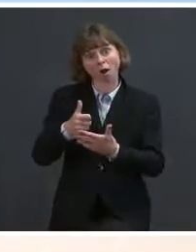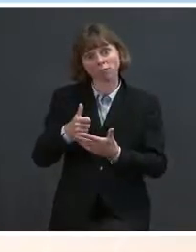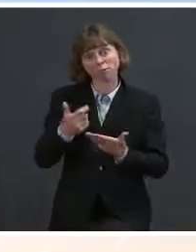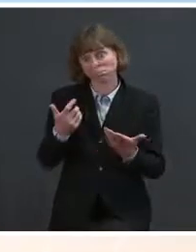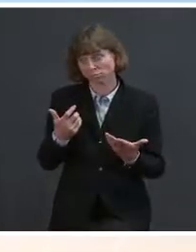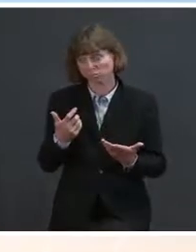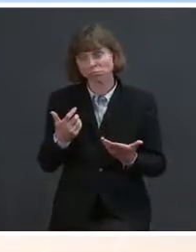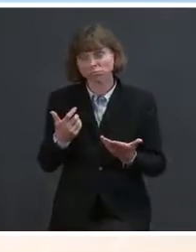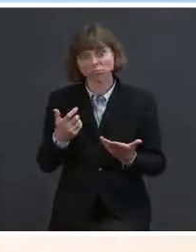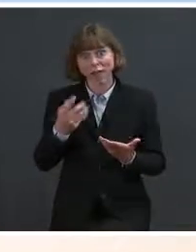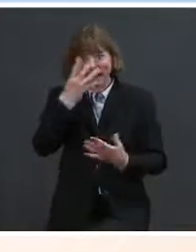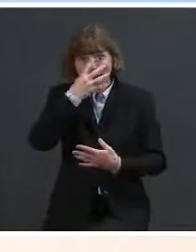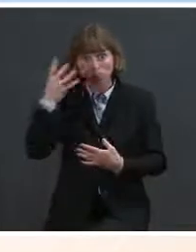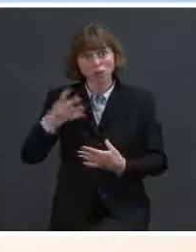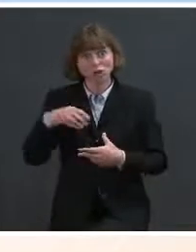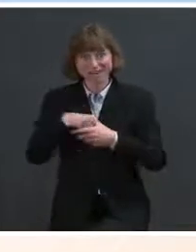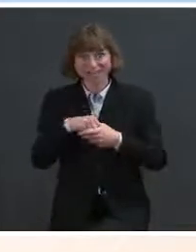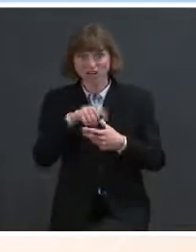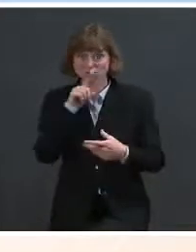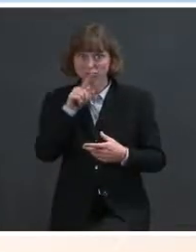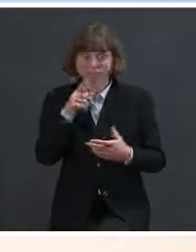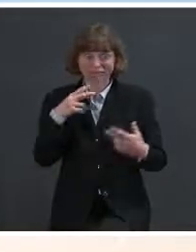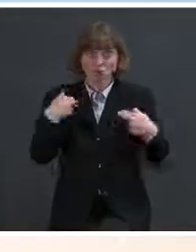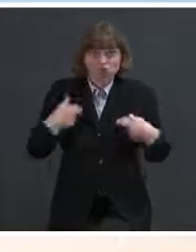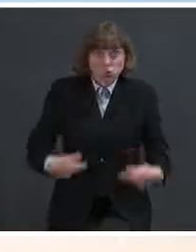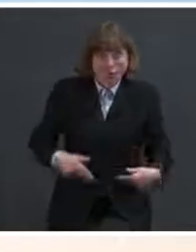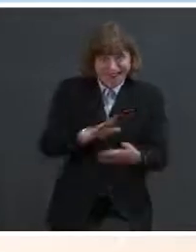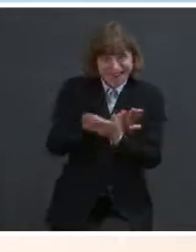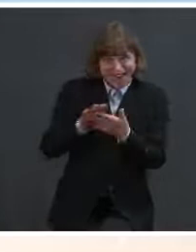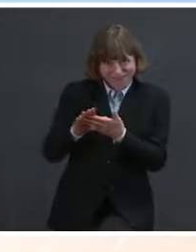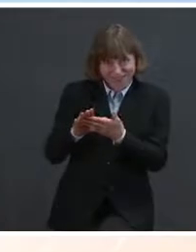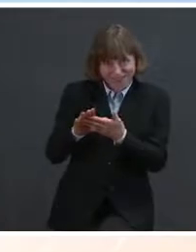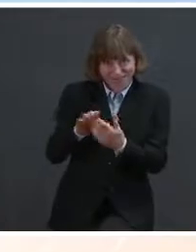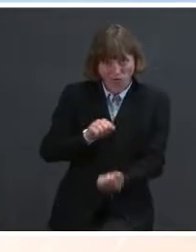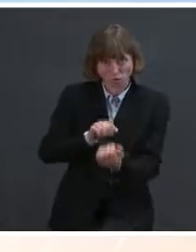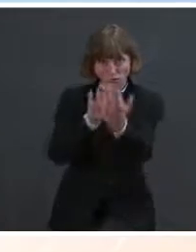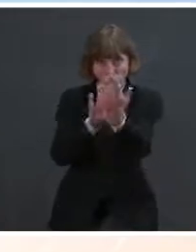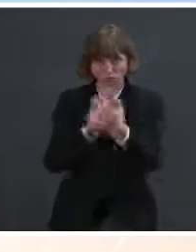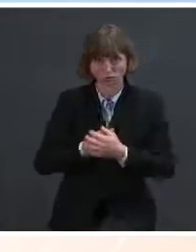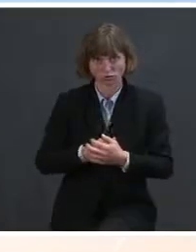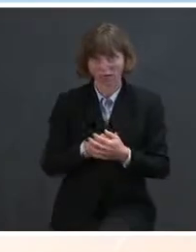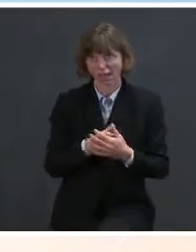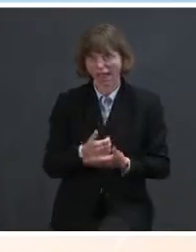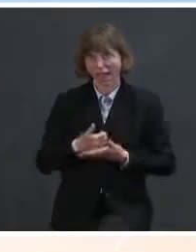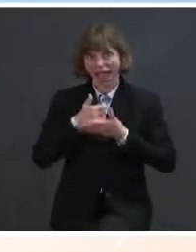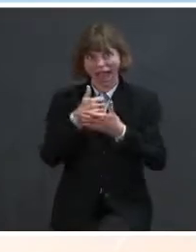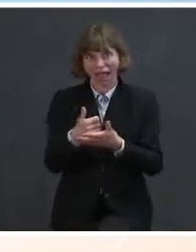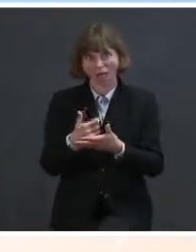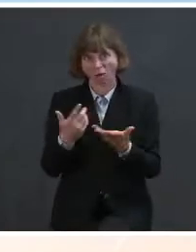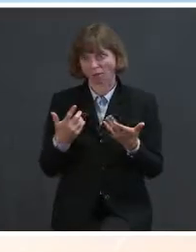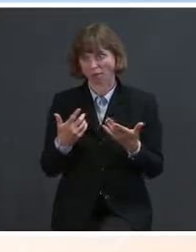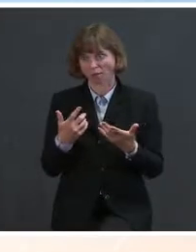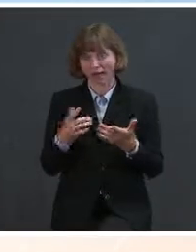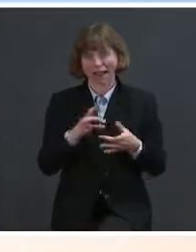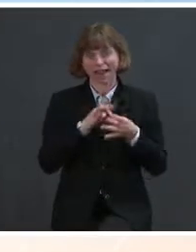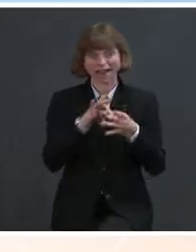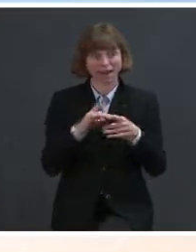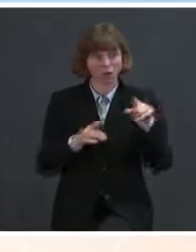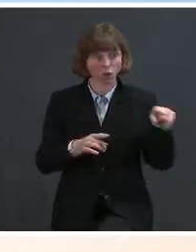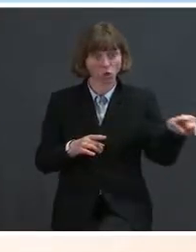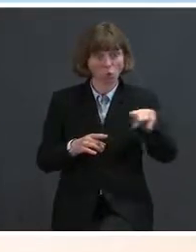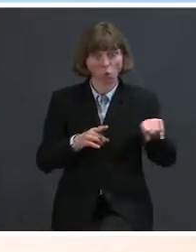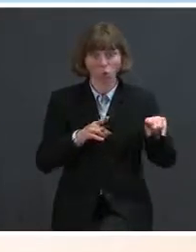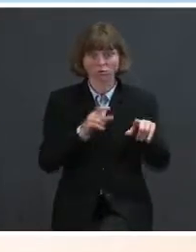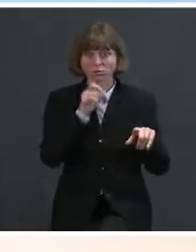and oftentimes helping to find helping to connect these unaccompanied children with safe